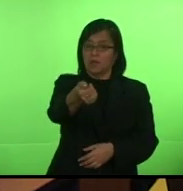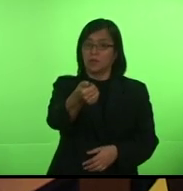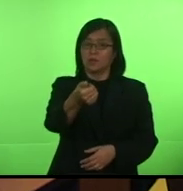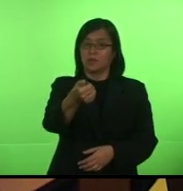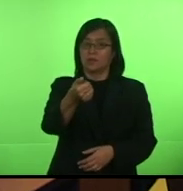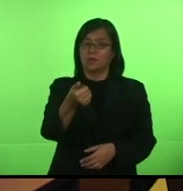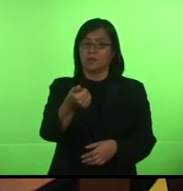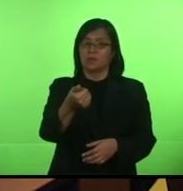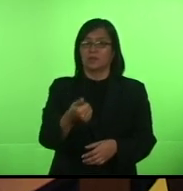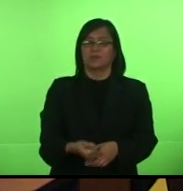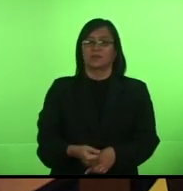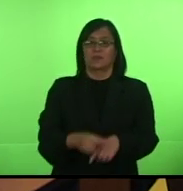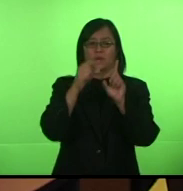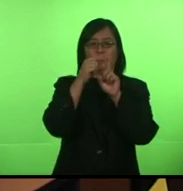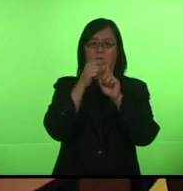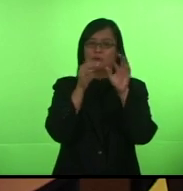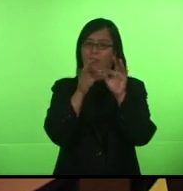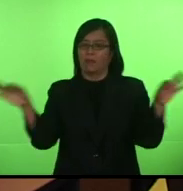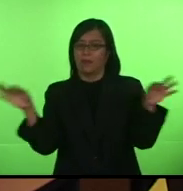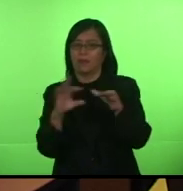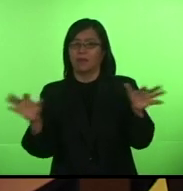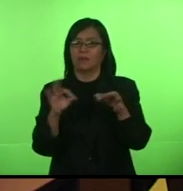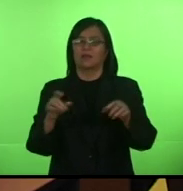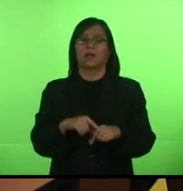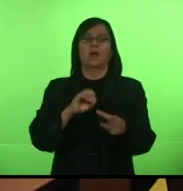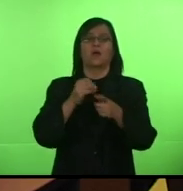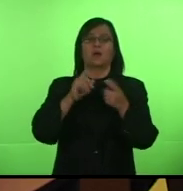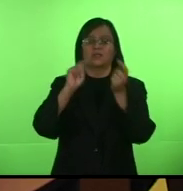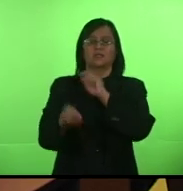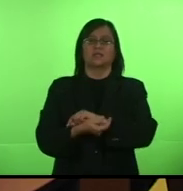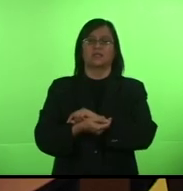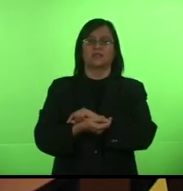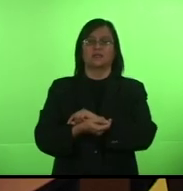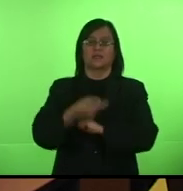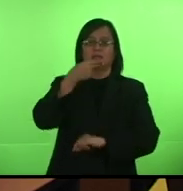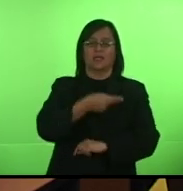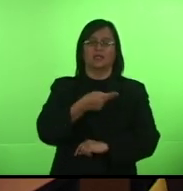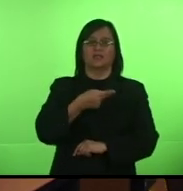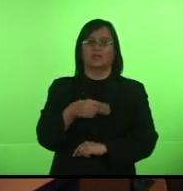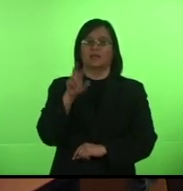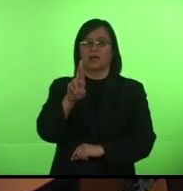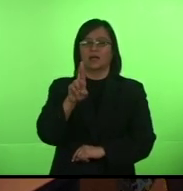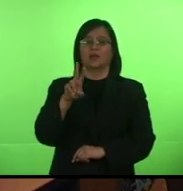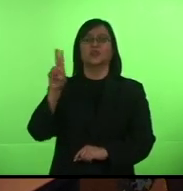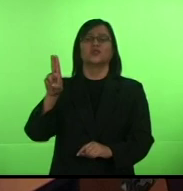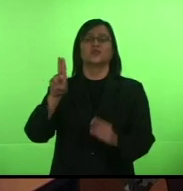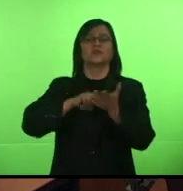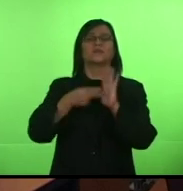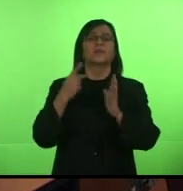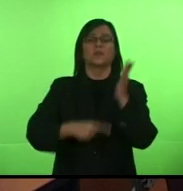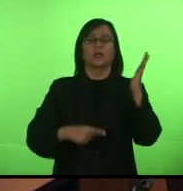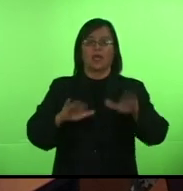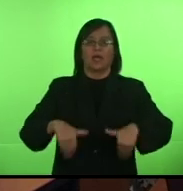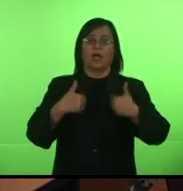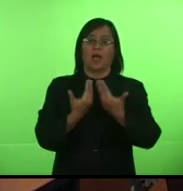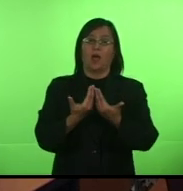how are you? Do you type how are you to your friend? Or is just simple as HRU? HRU is